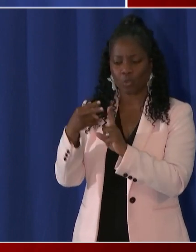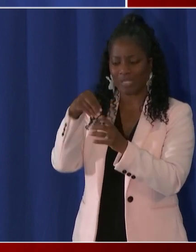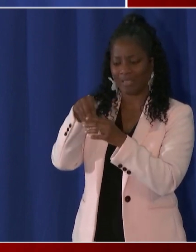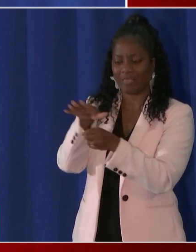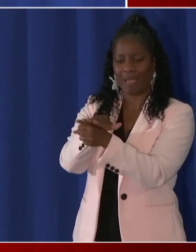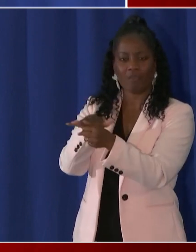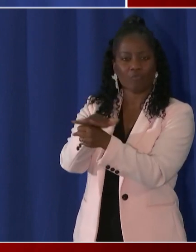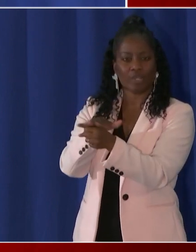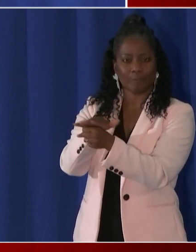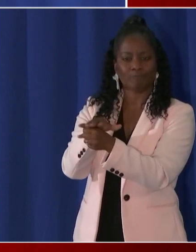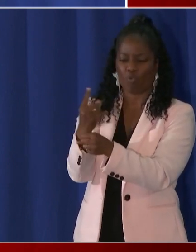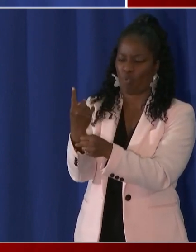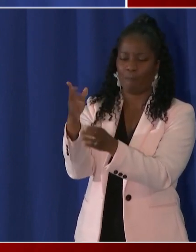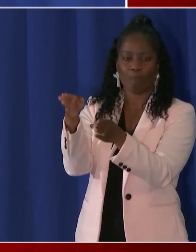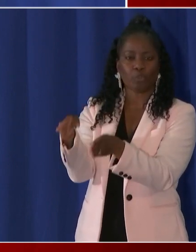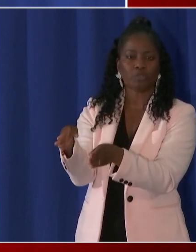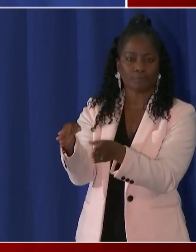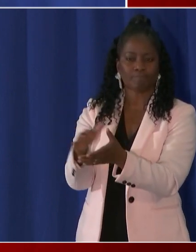county.